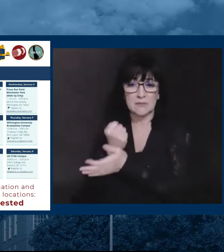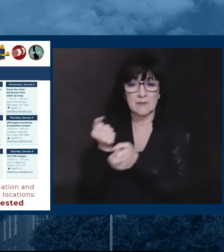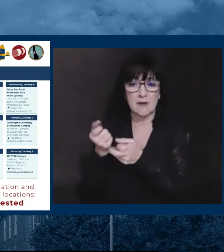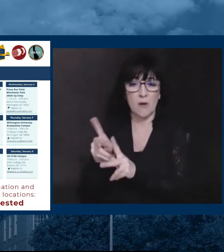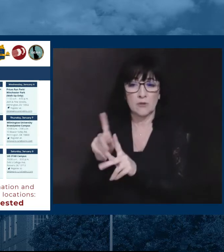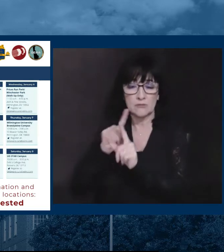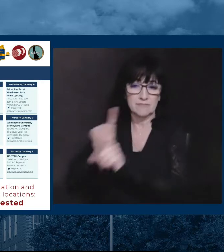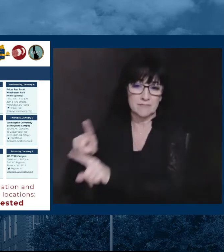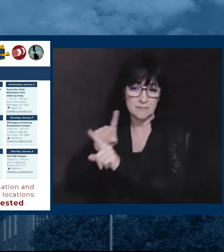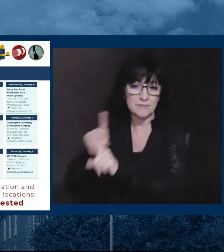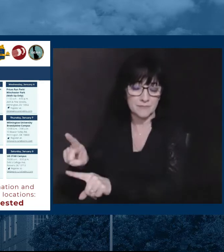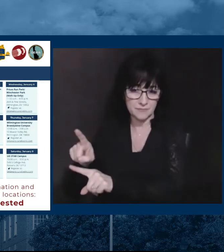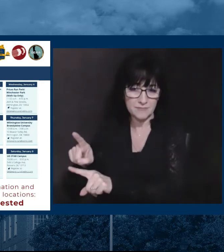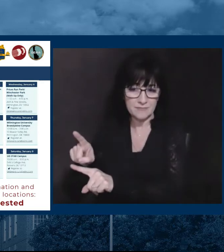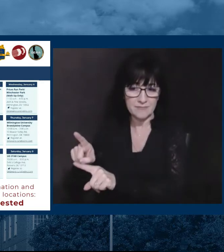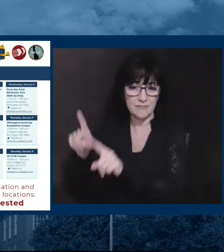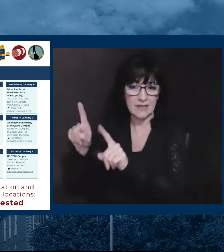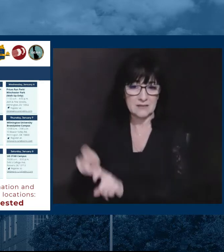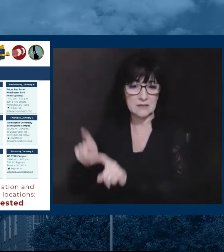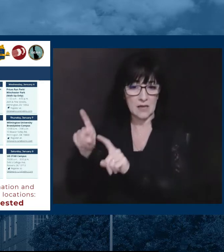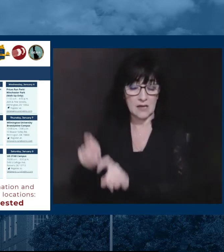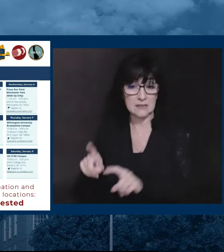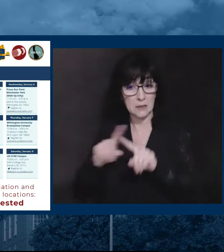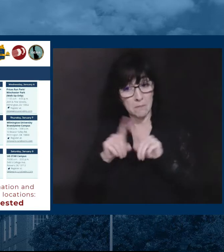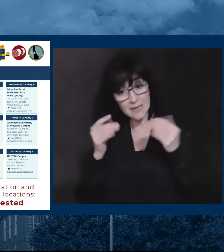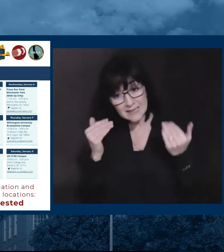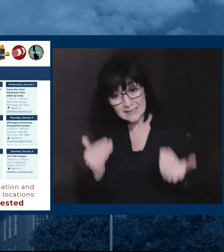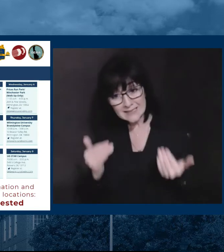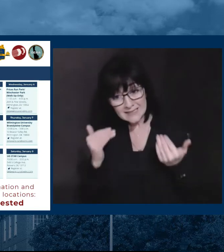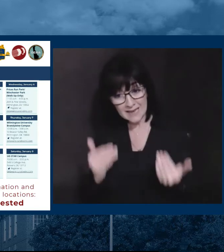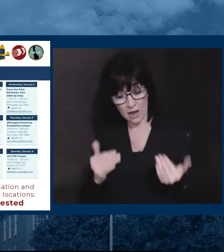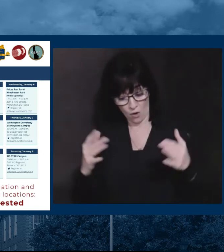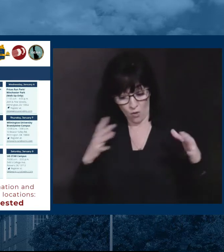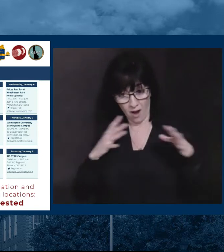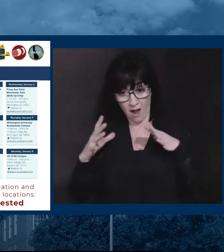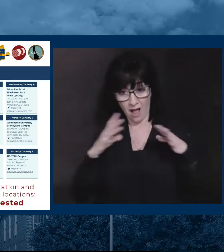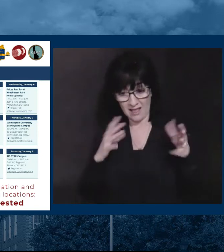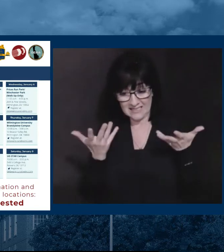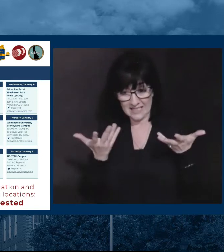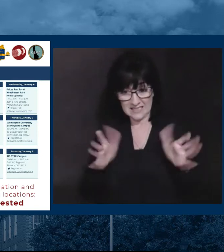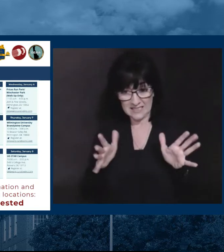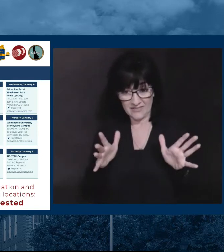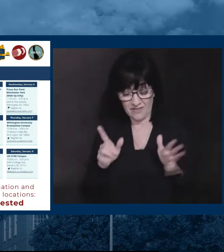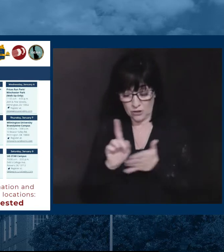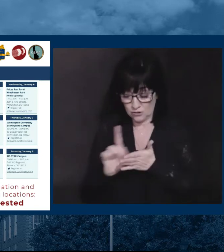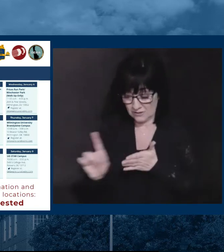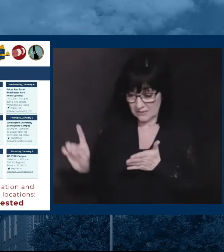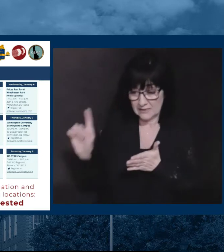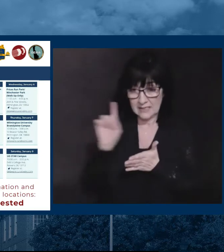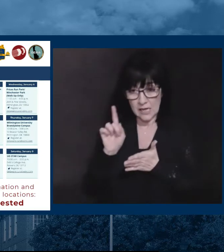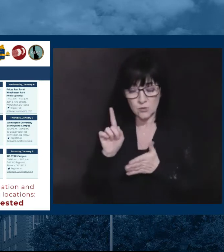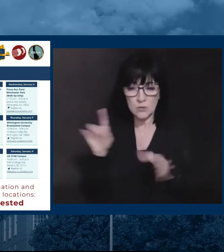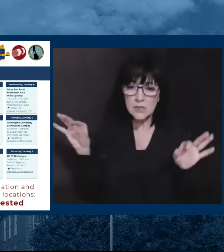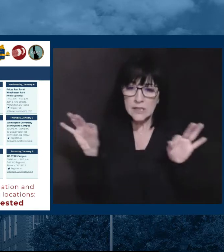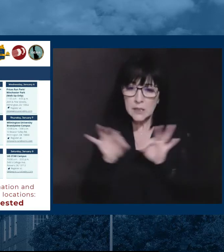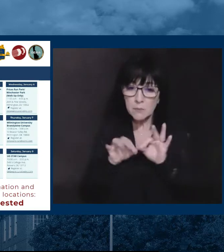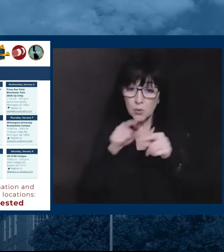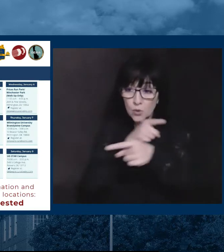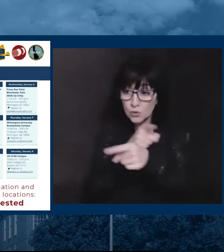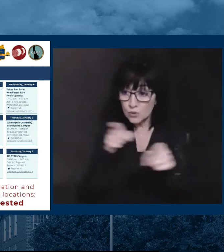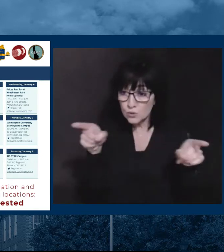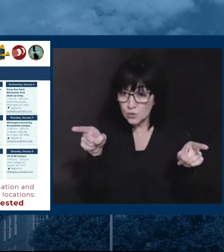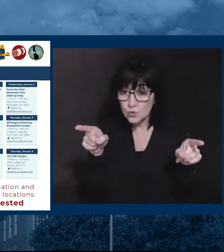important that any individual who spend time over the holidays with loved ones not a